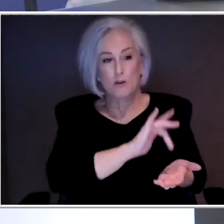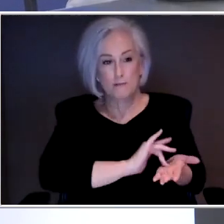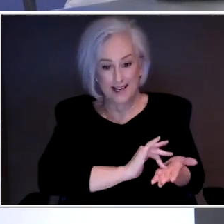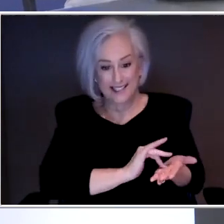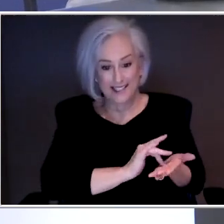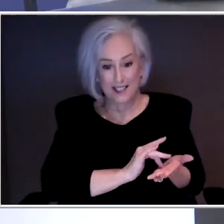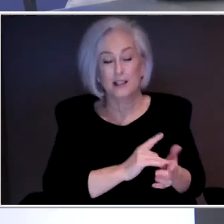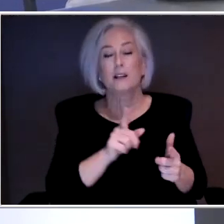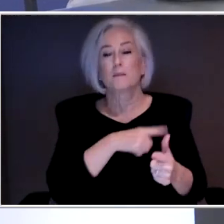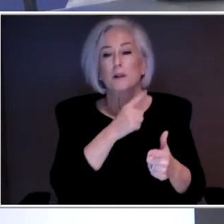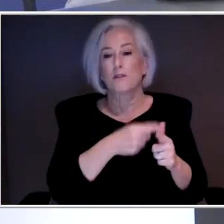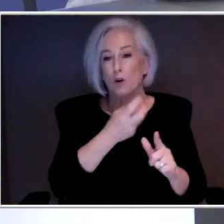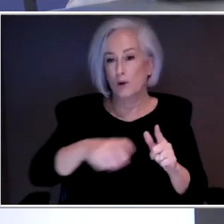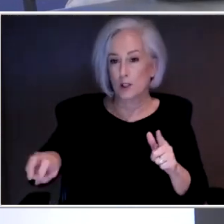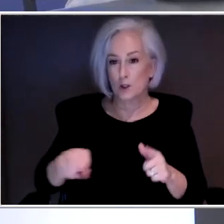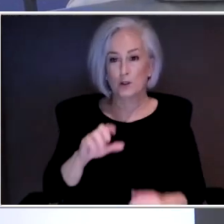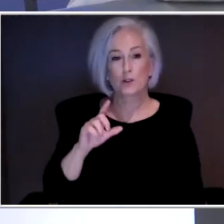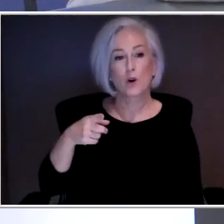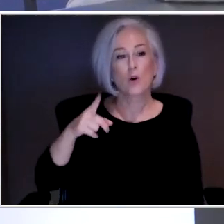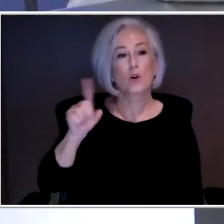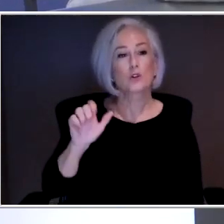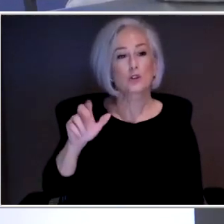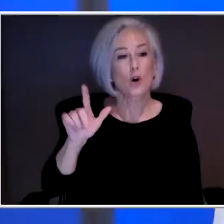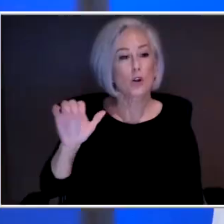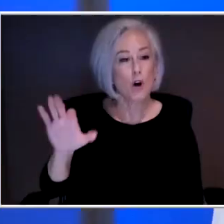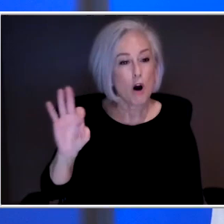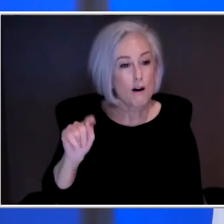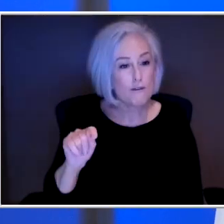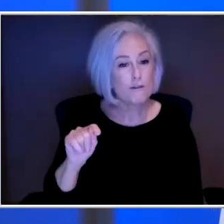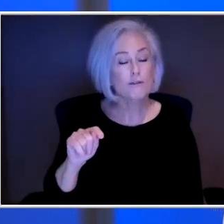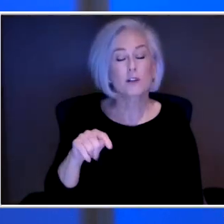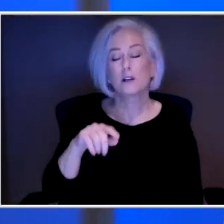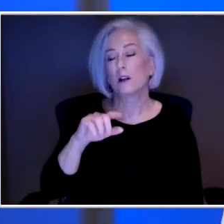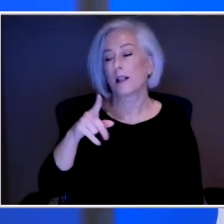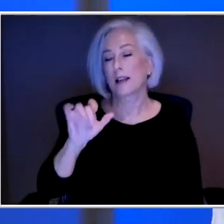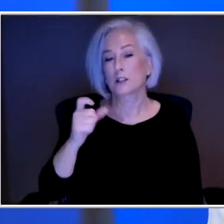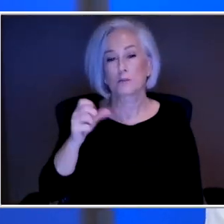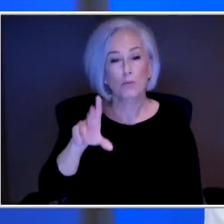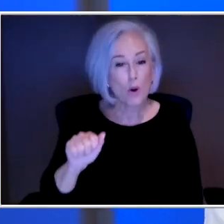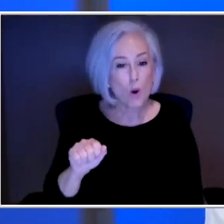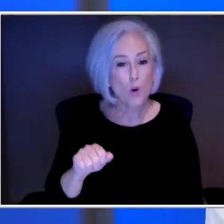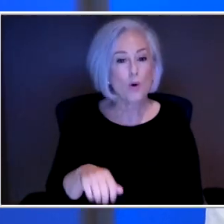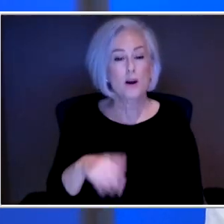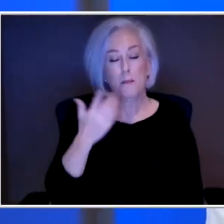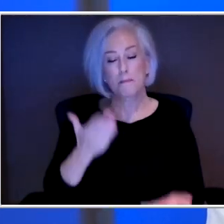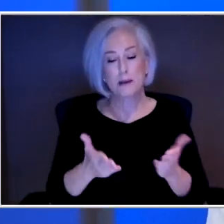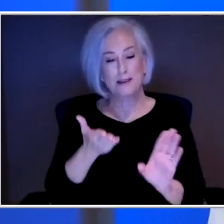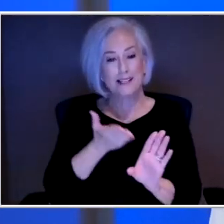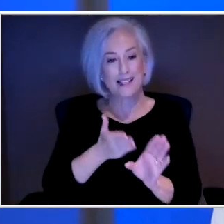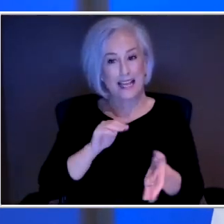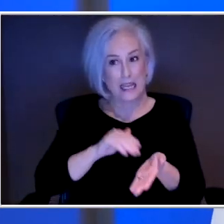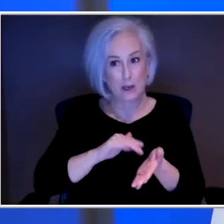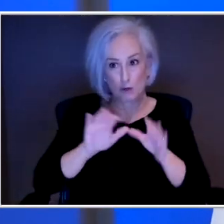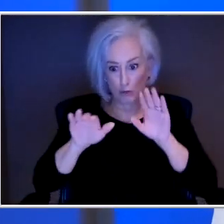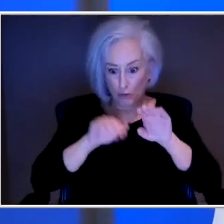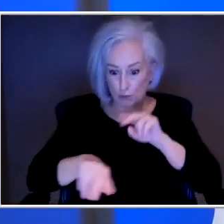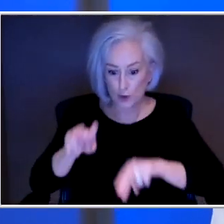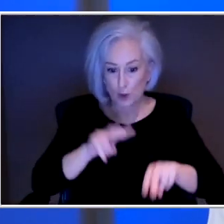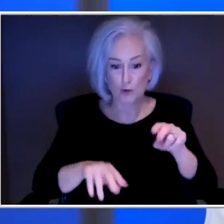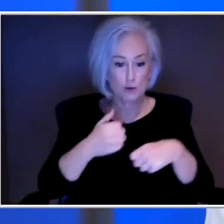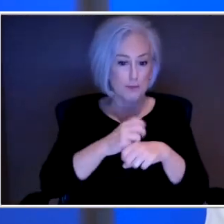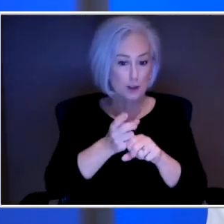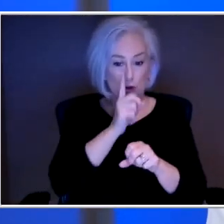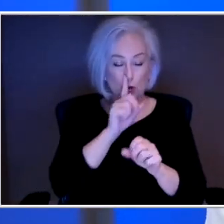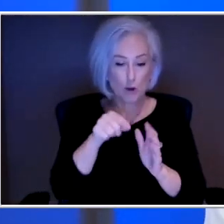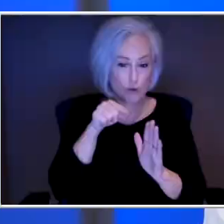the Lexapro, things like that. Yeah, so they may need to be medically observed during that period, or psychiatrically observed, just to make sure that they're not suicidal or not requiring higher